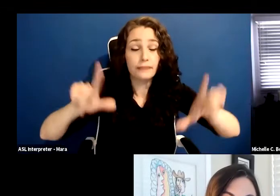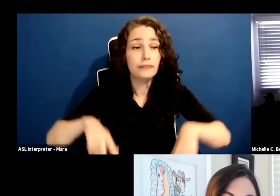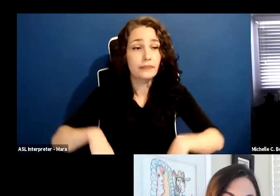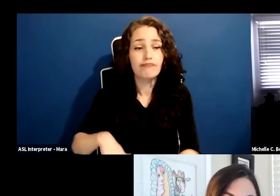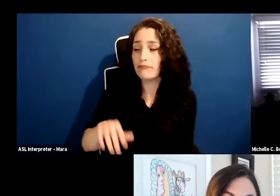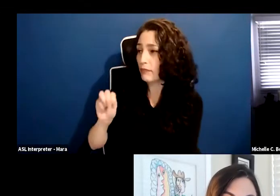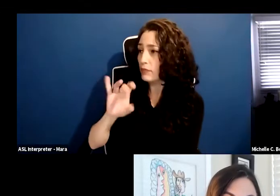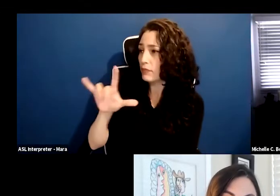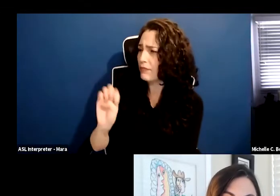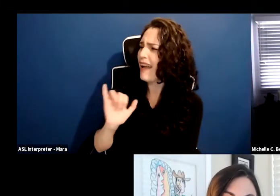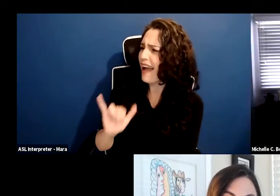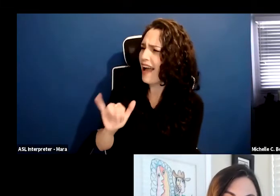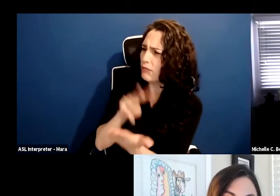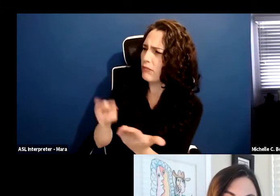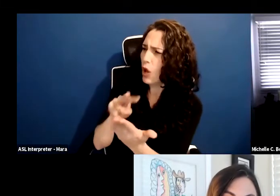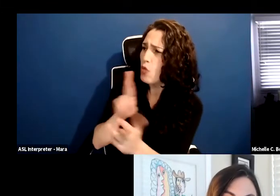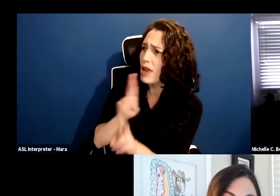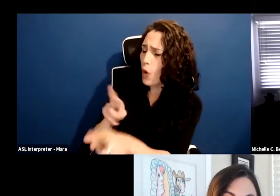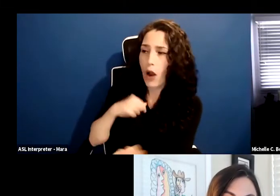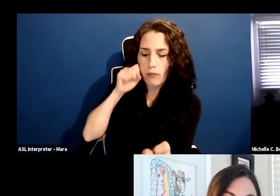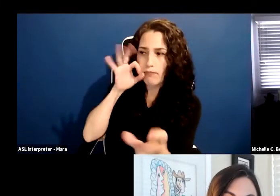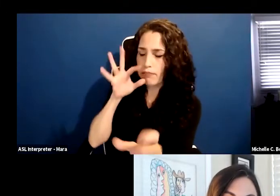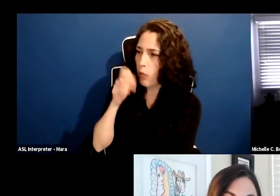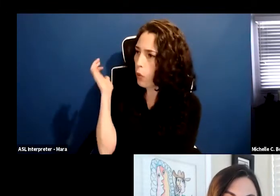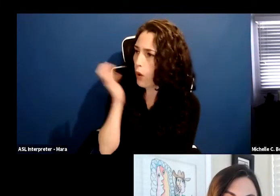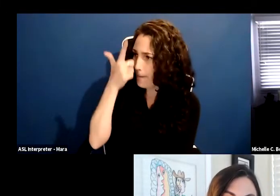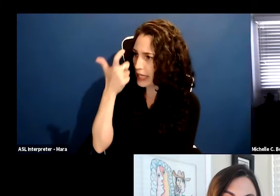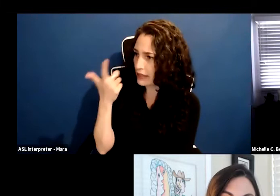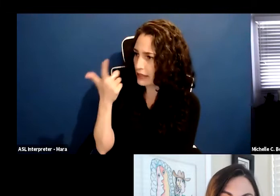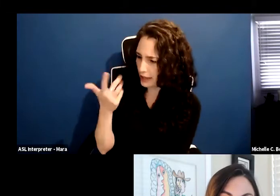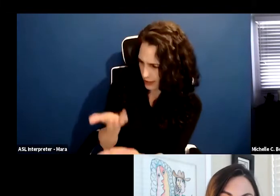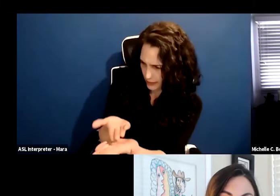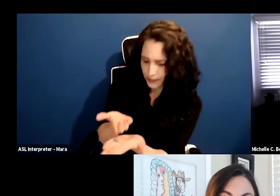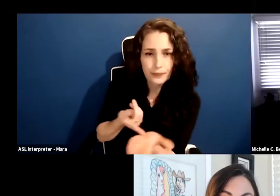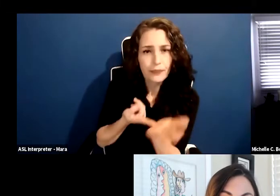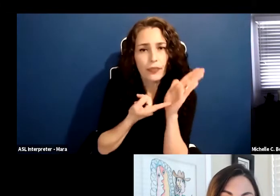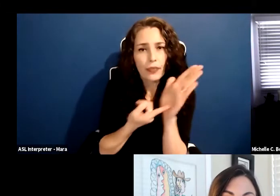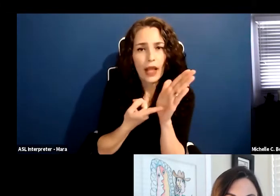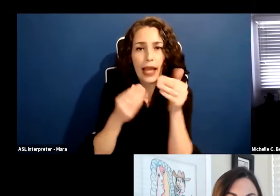at this report as well, and it was remarkable to me that just in terms of, let's just say,